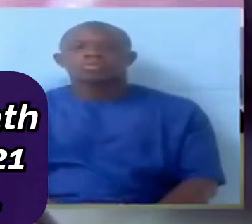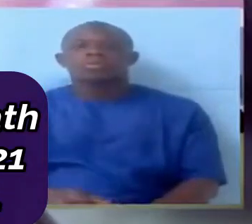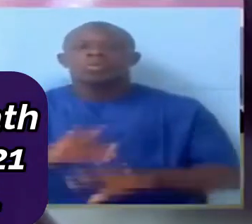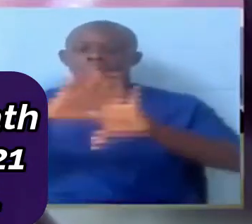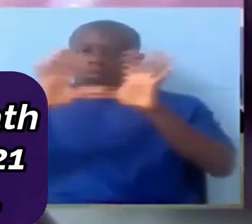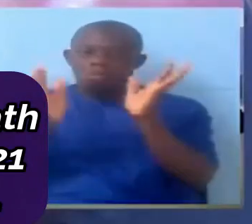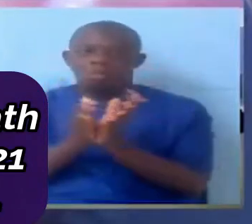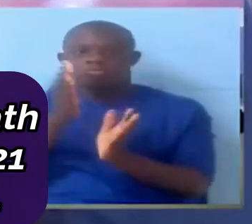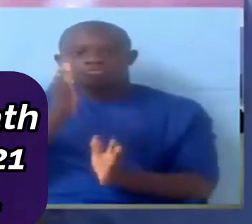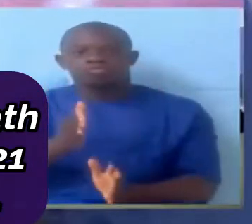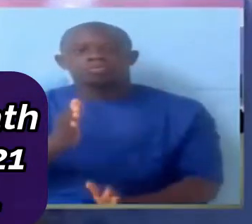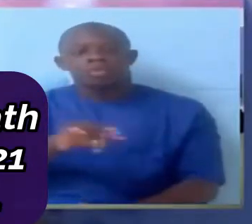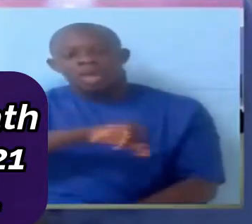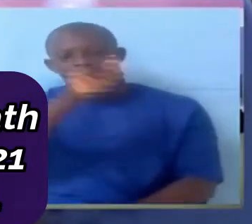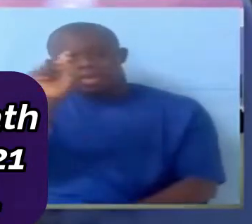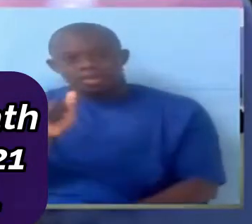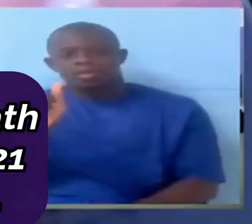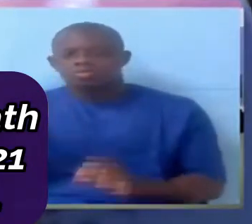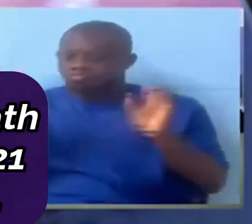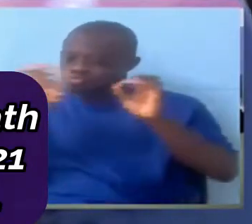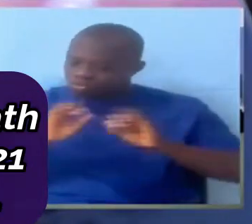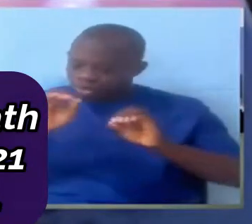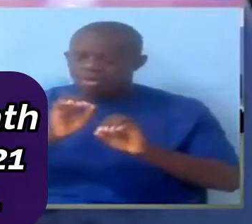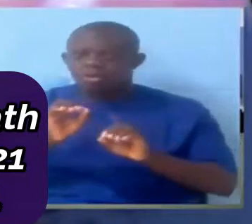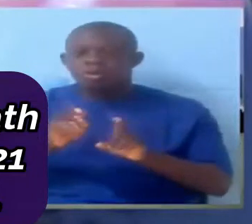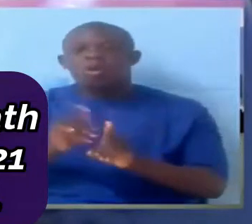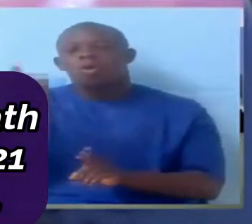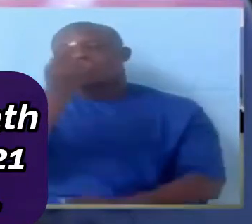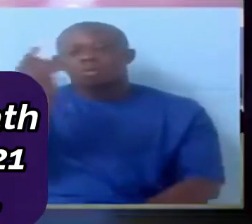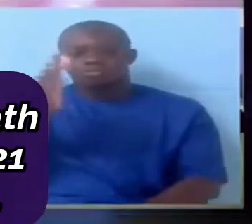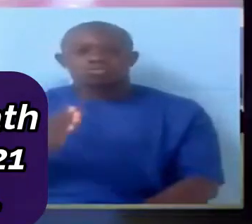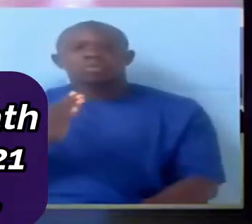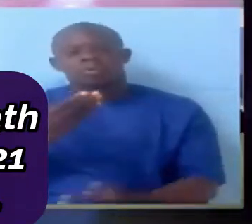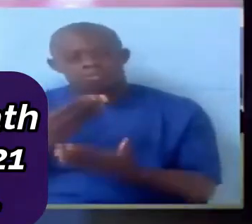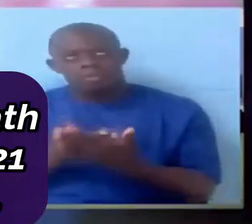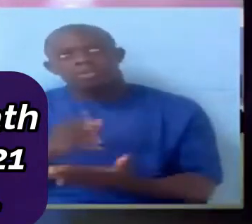There is something so very eerie about this conversation.